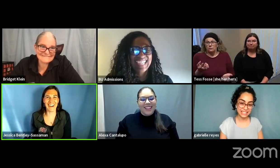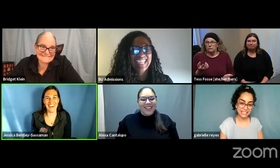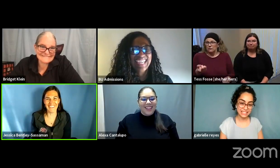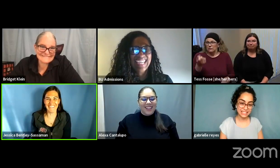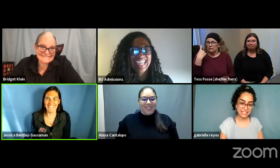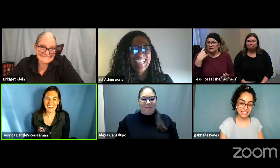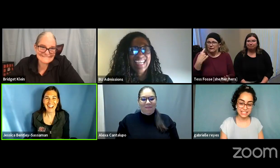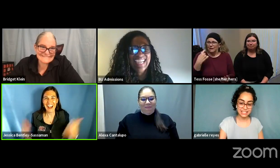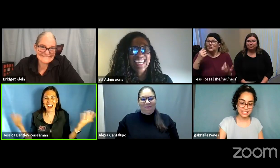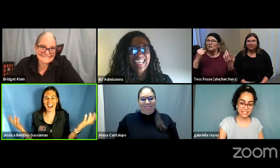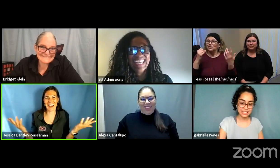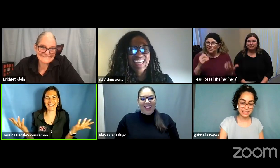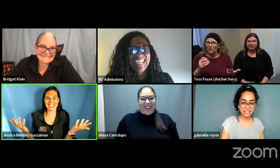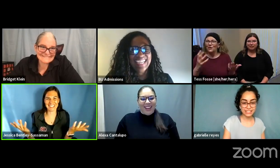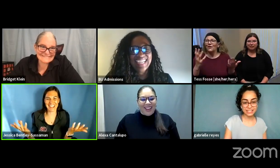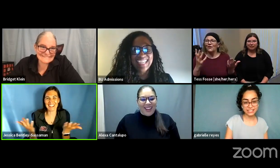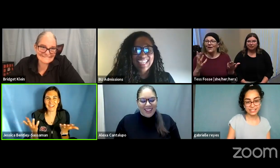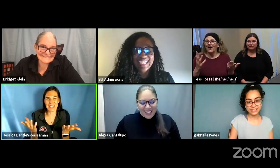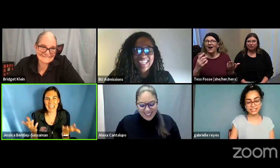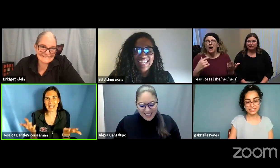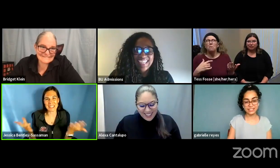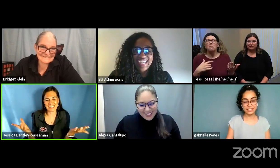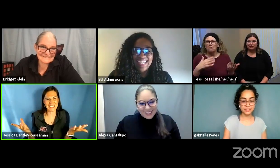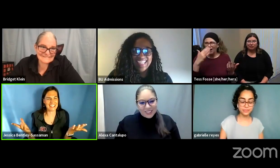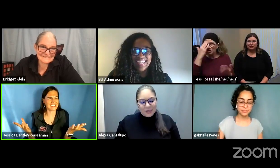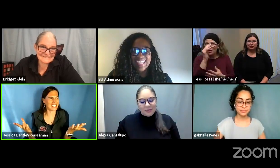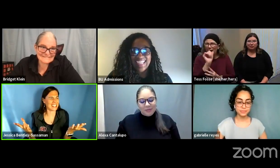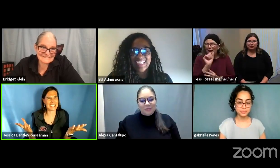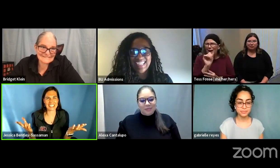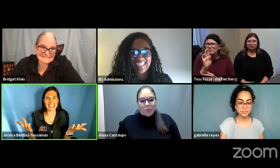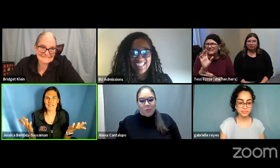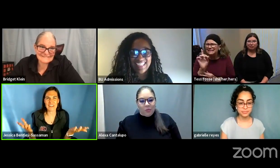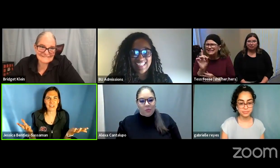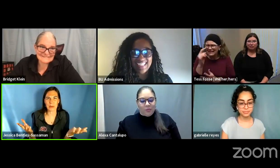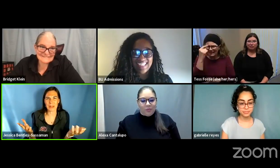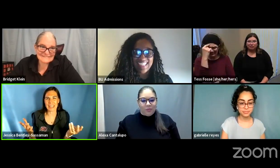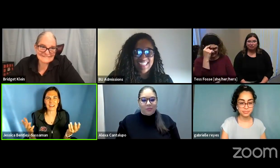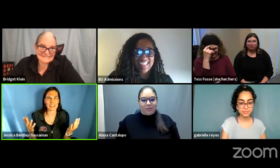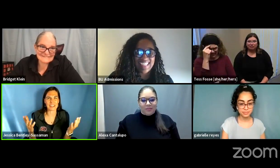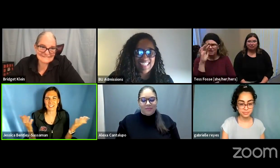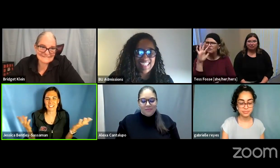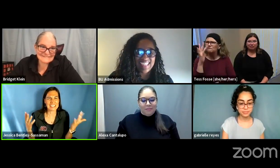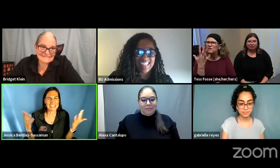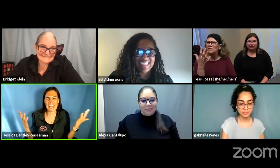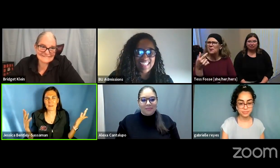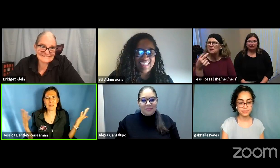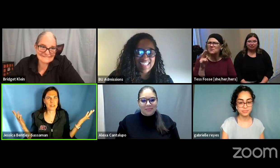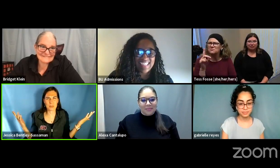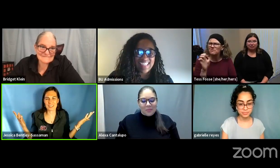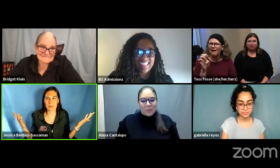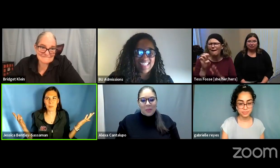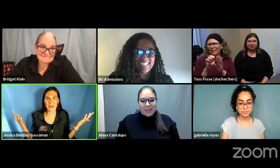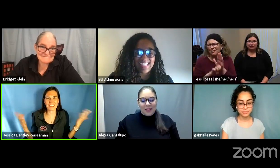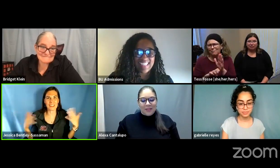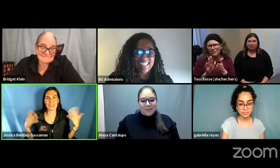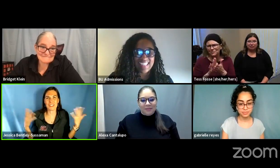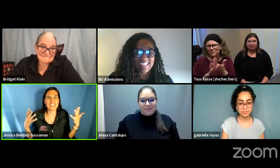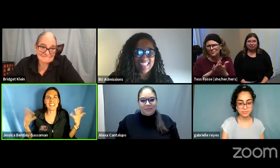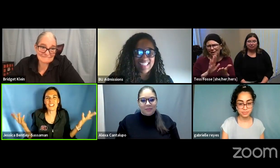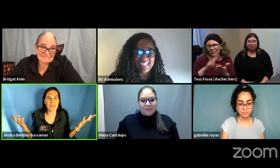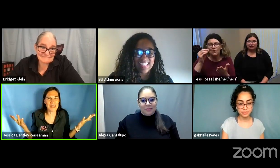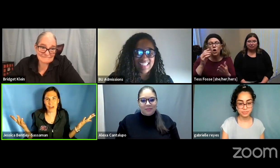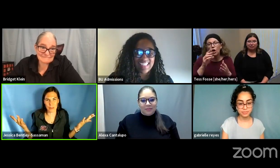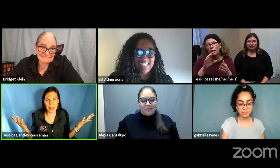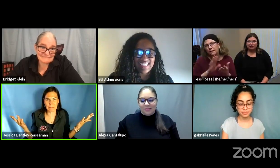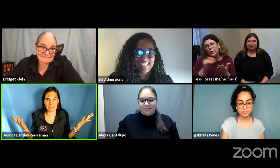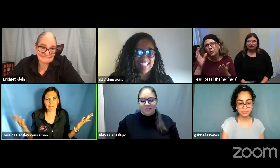and so I knew the ABCs. I think in like 5th grade or elementary school at some point, they